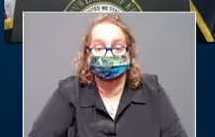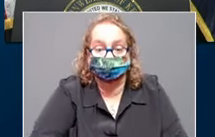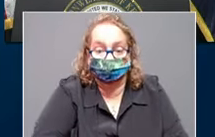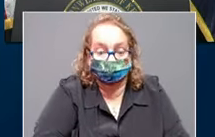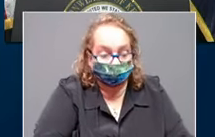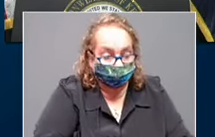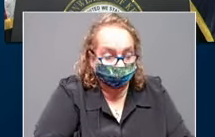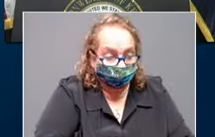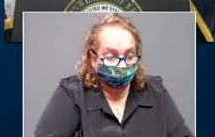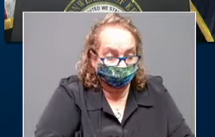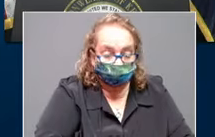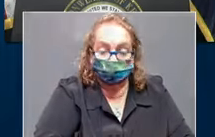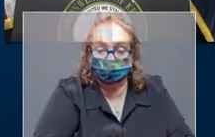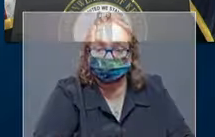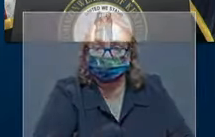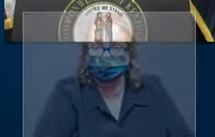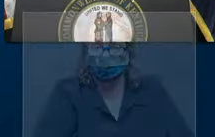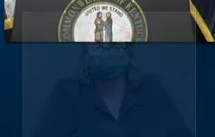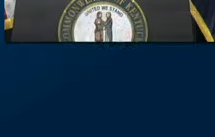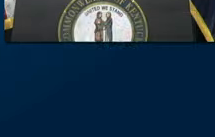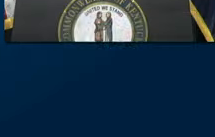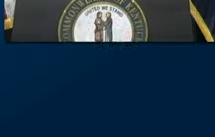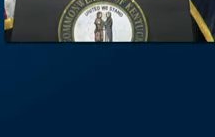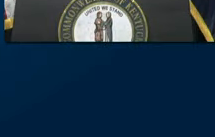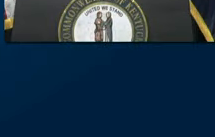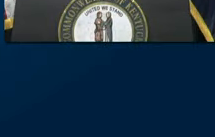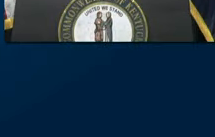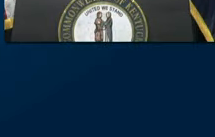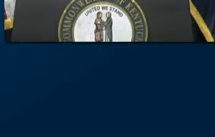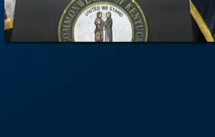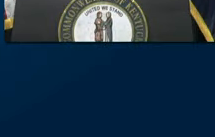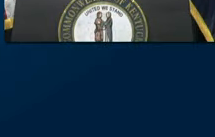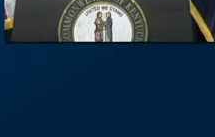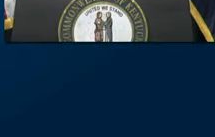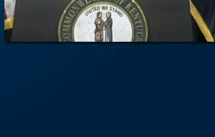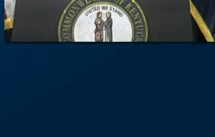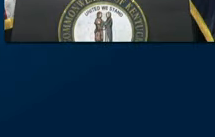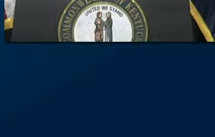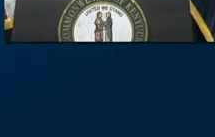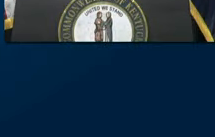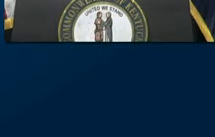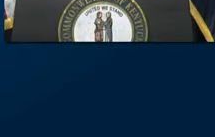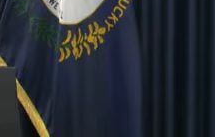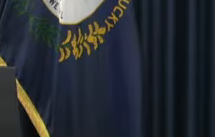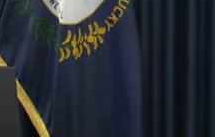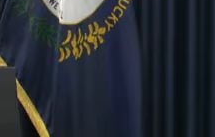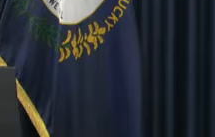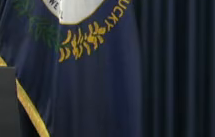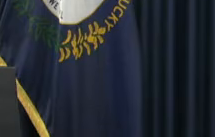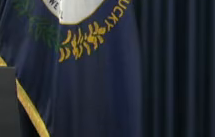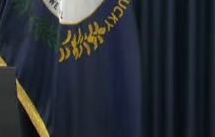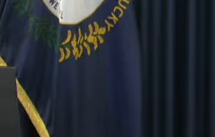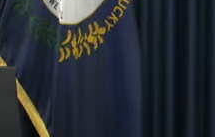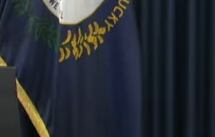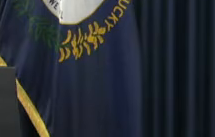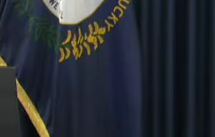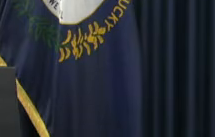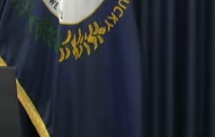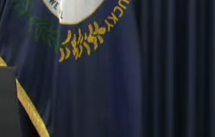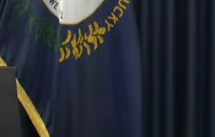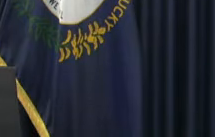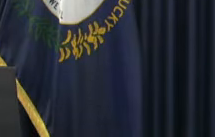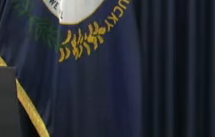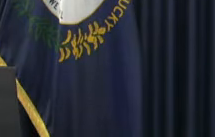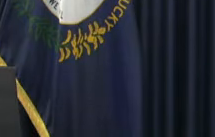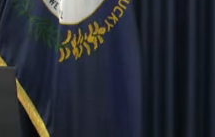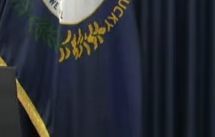All right. For today's COVID update, we are at an alarming place.